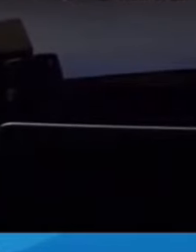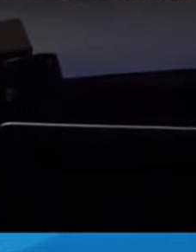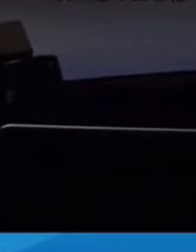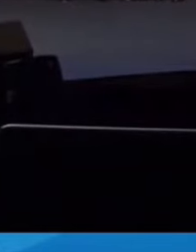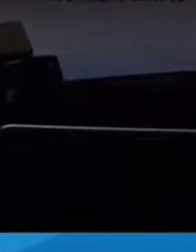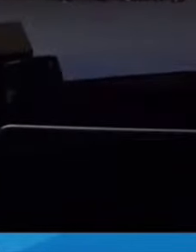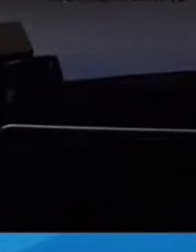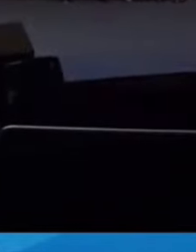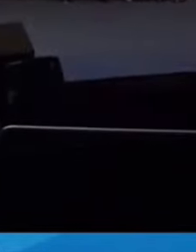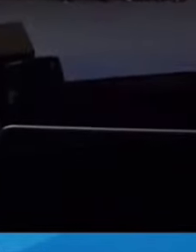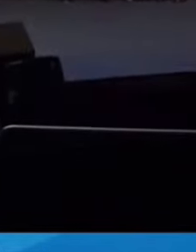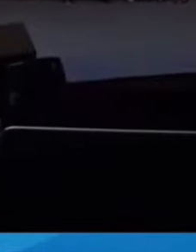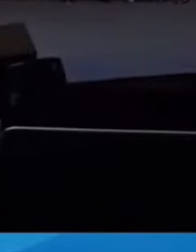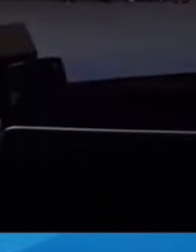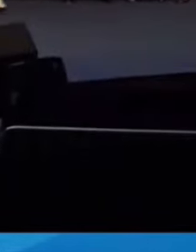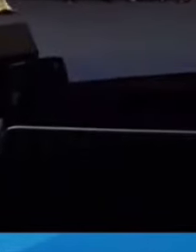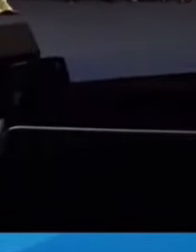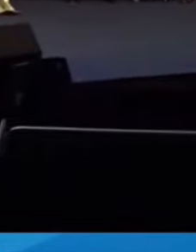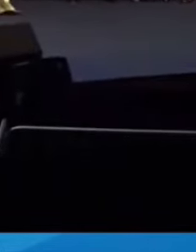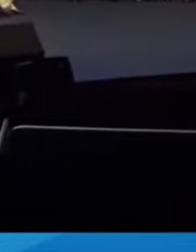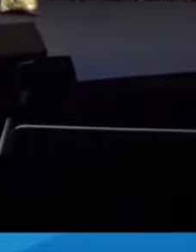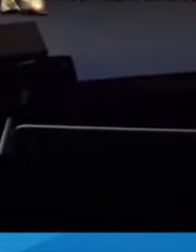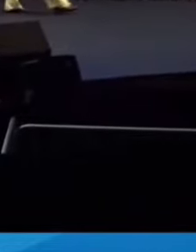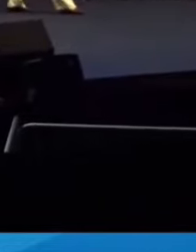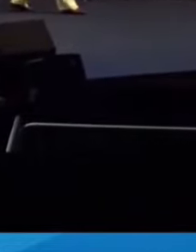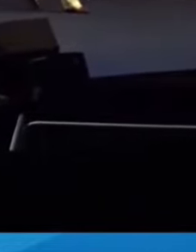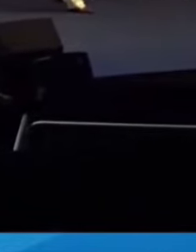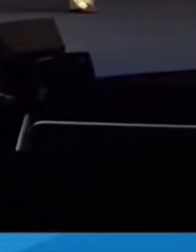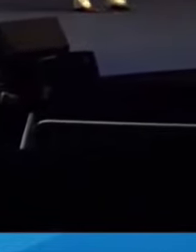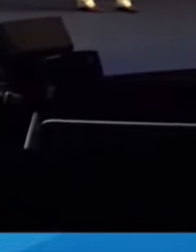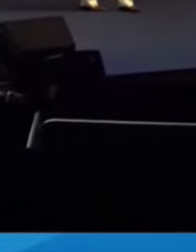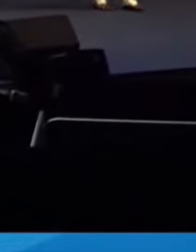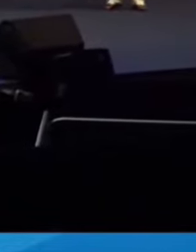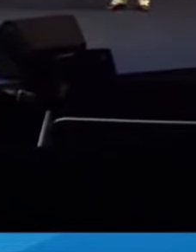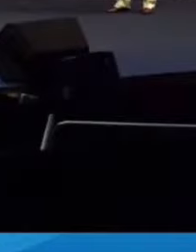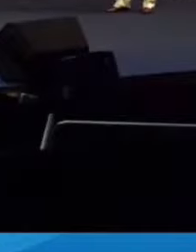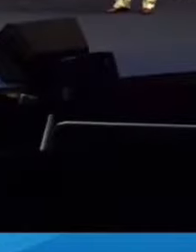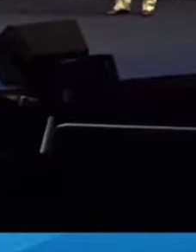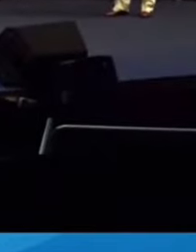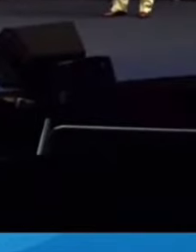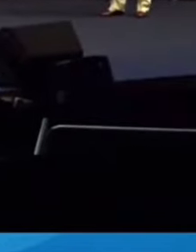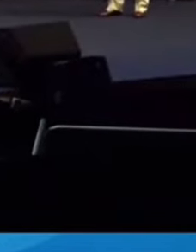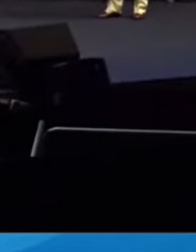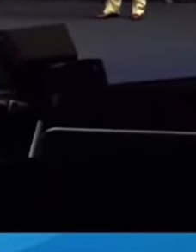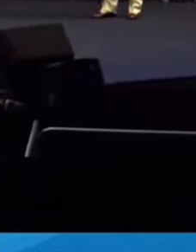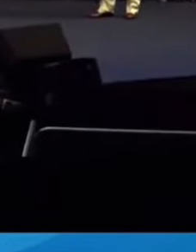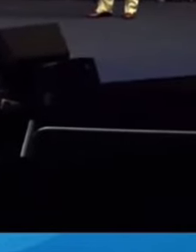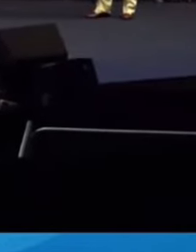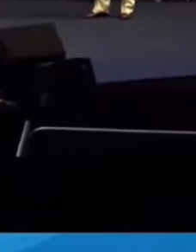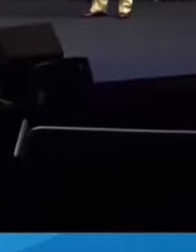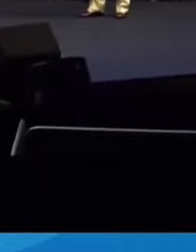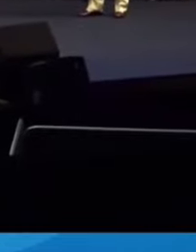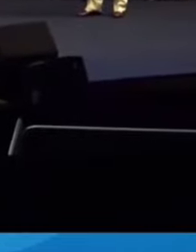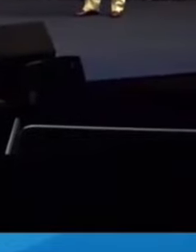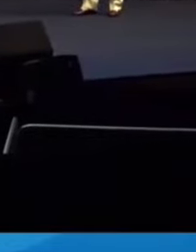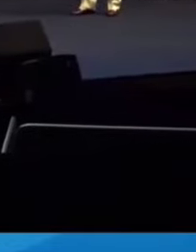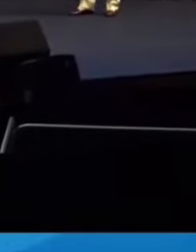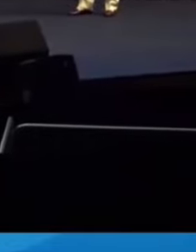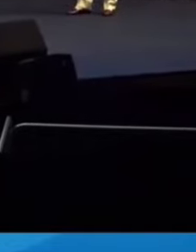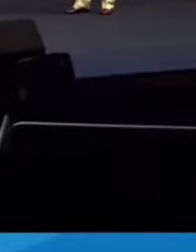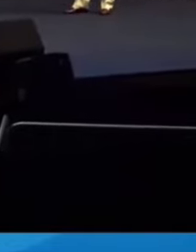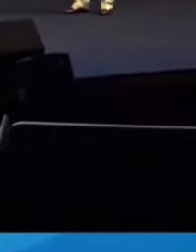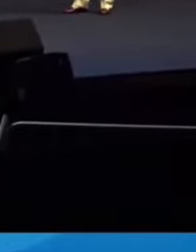orphans again and again and again every time I've